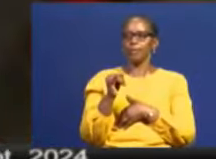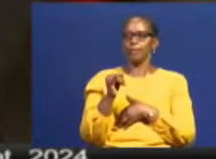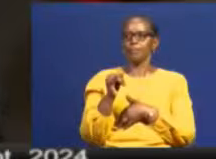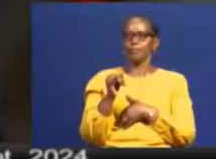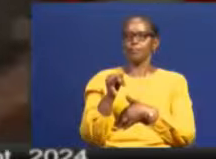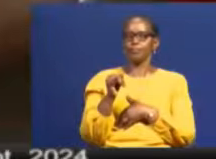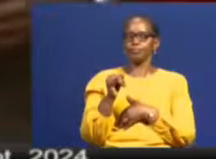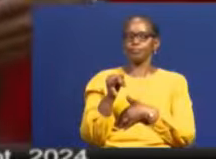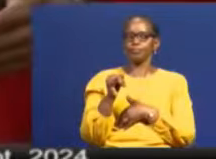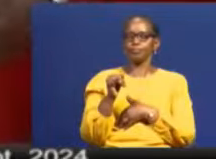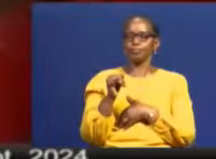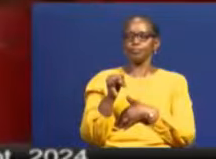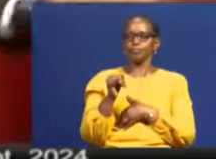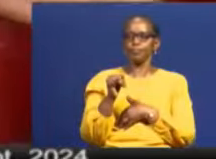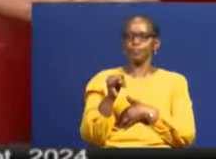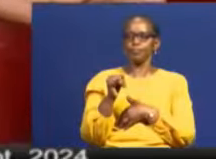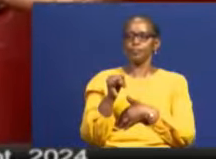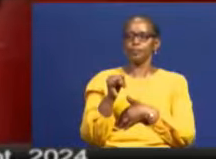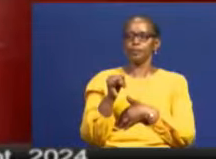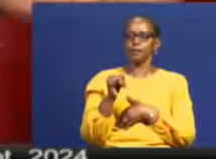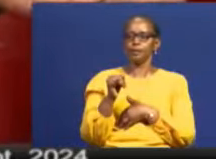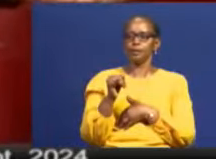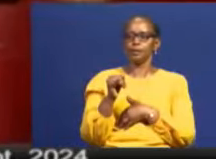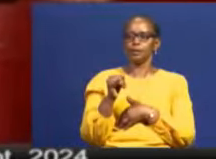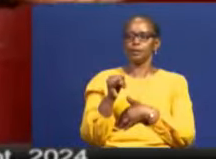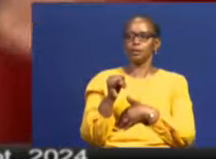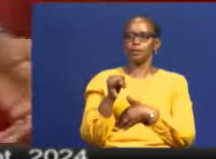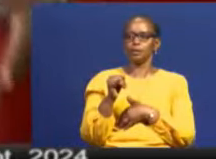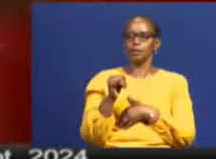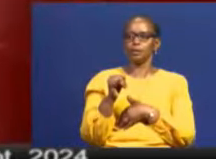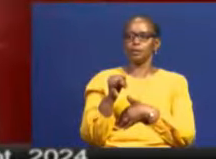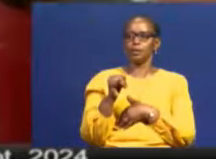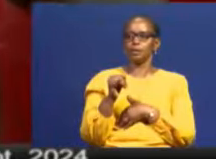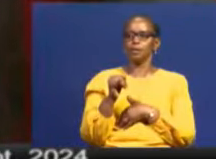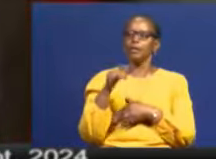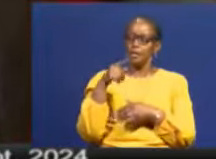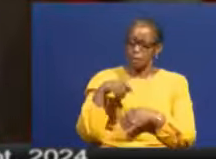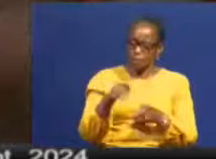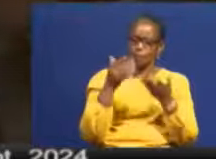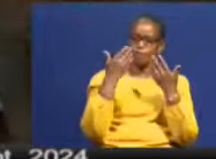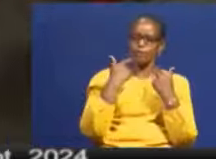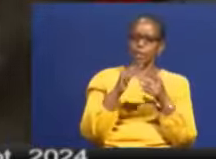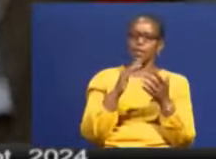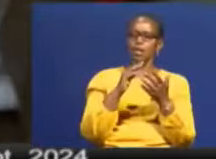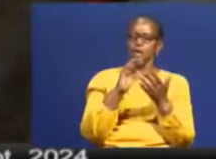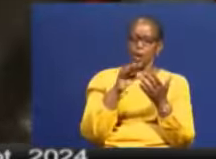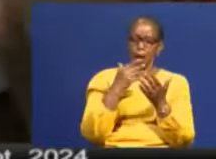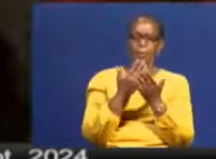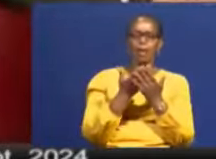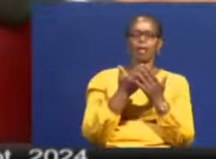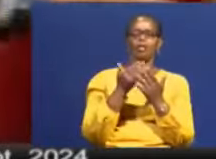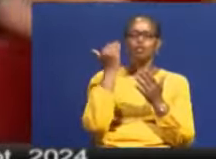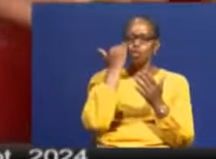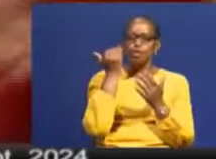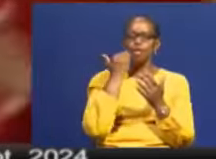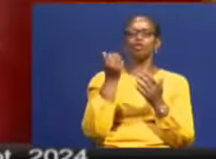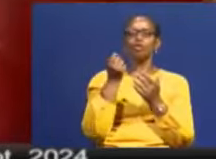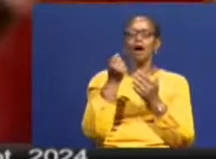common character and demeanor of the current court, Honorable Speaker, they have applied what you call judicial